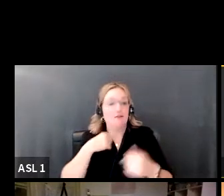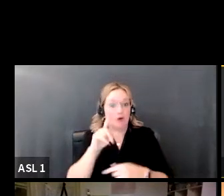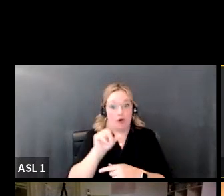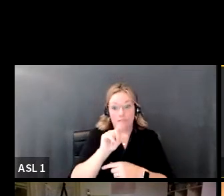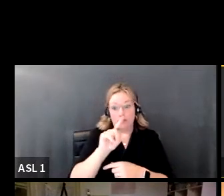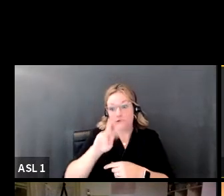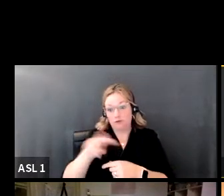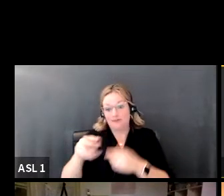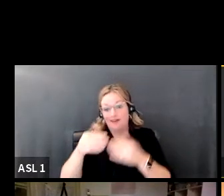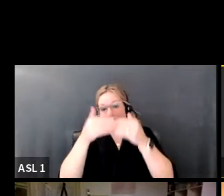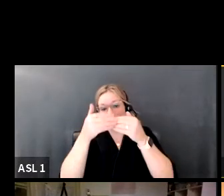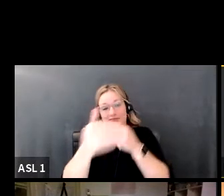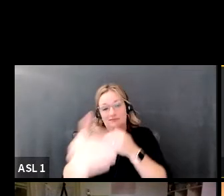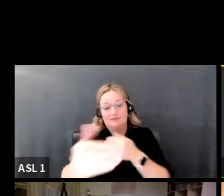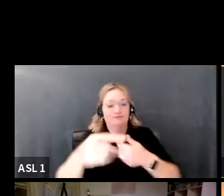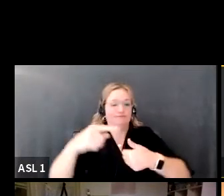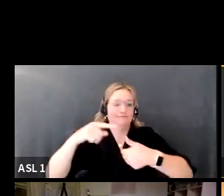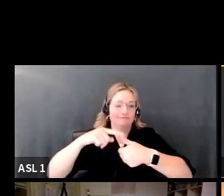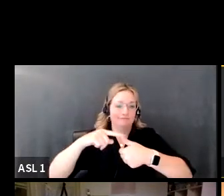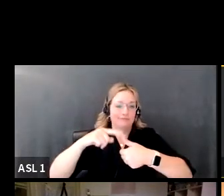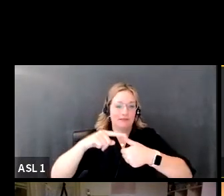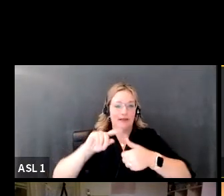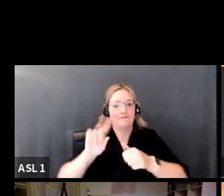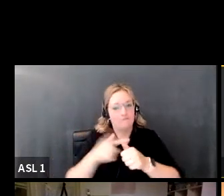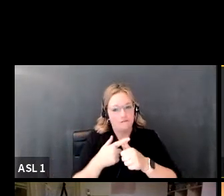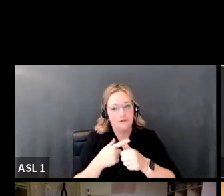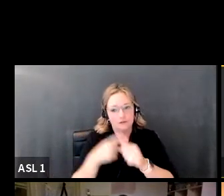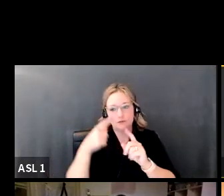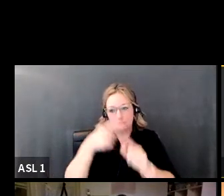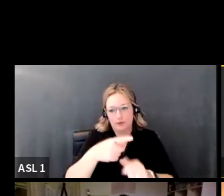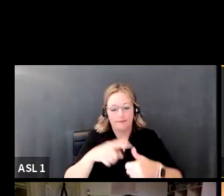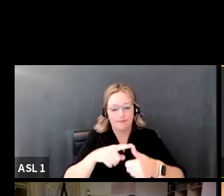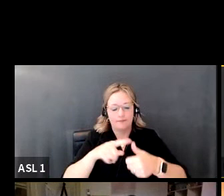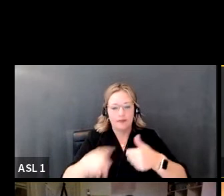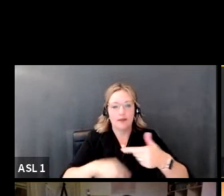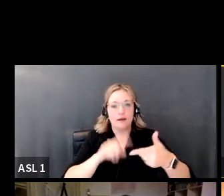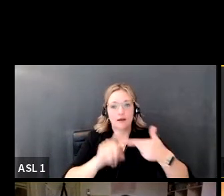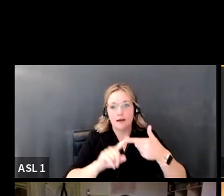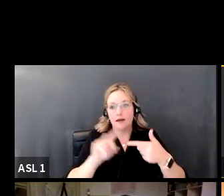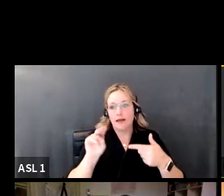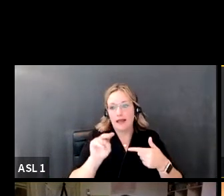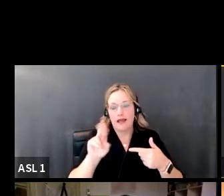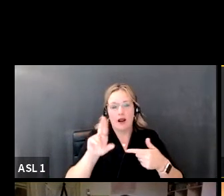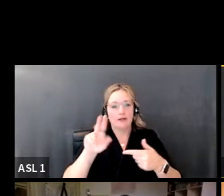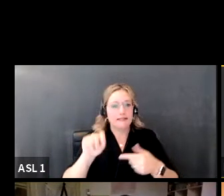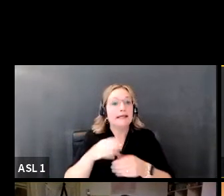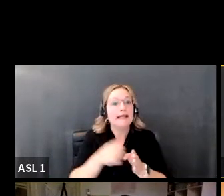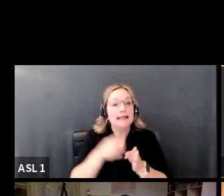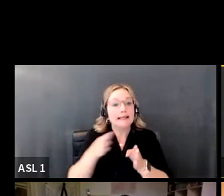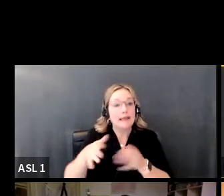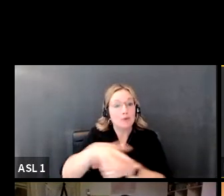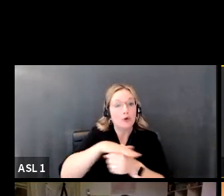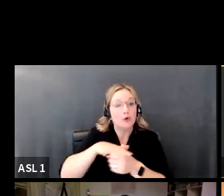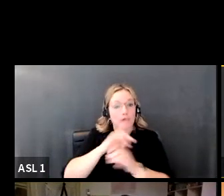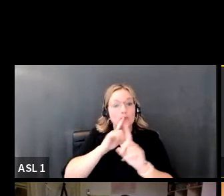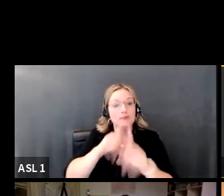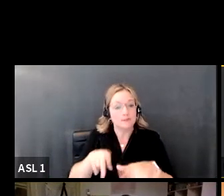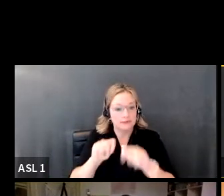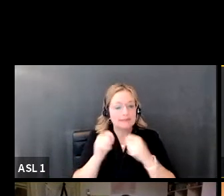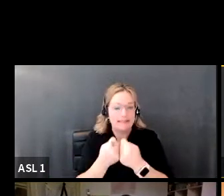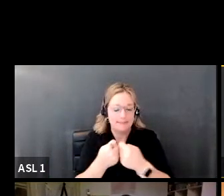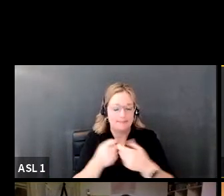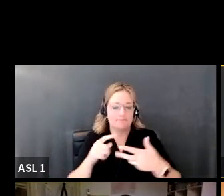forward that's my first main point second is the nrts the neighborhood response teams certainly uh